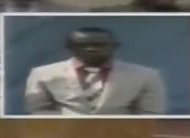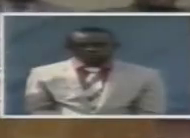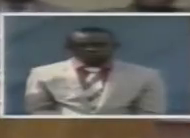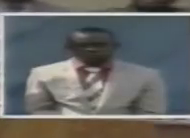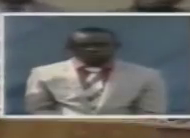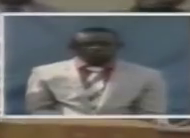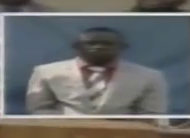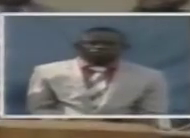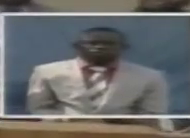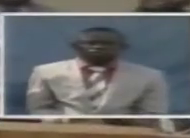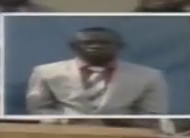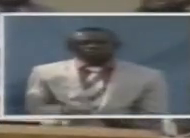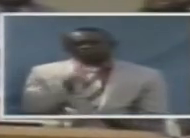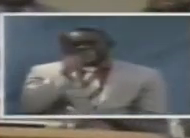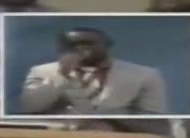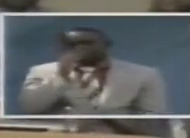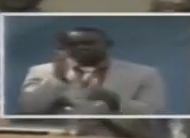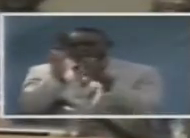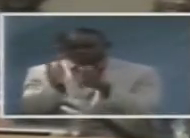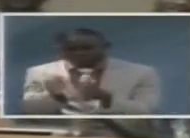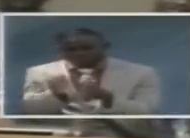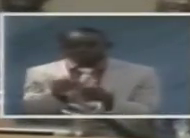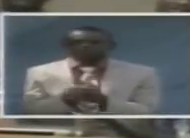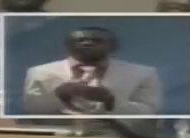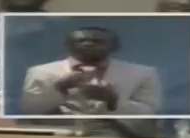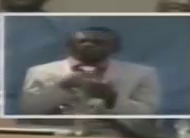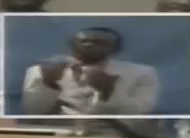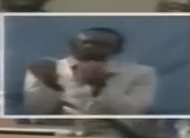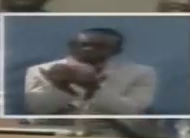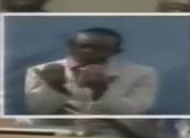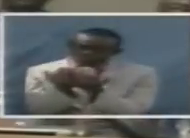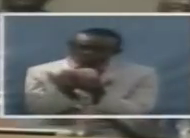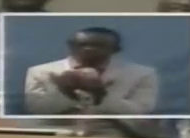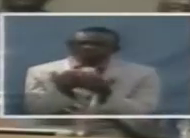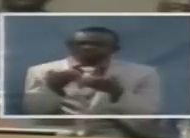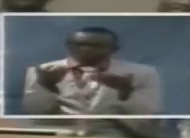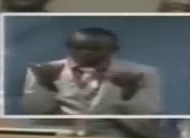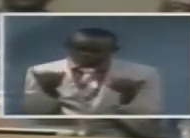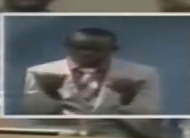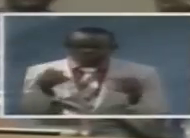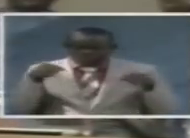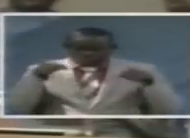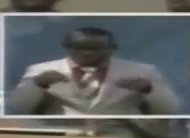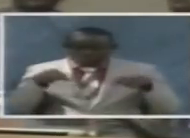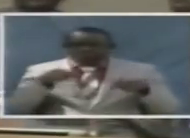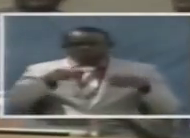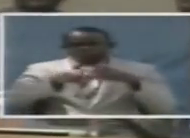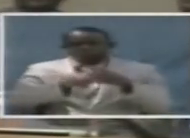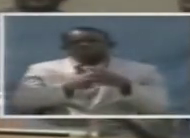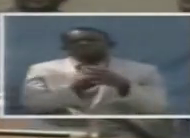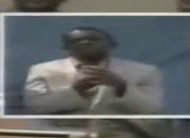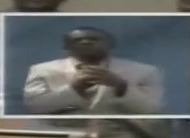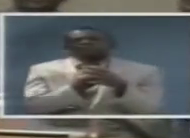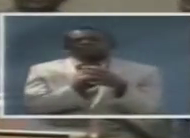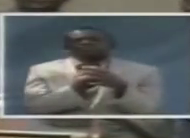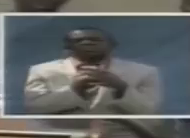Mr. Speaker, I beg to move that the House do now resolve into Committee